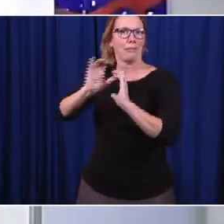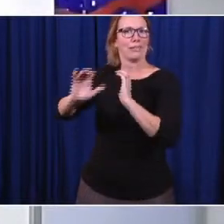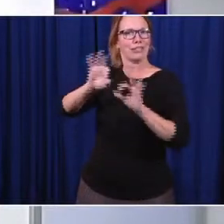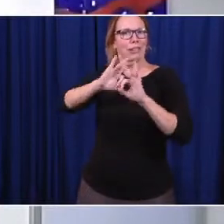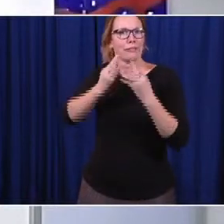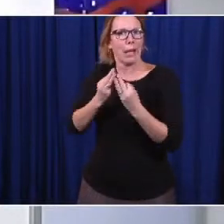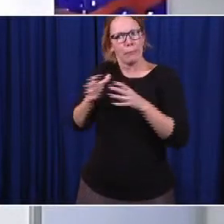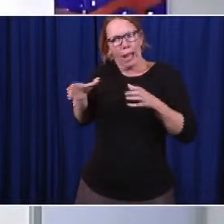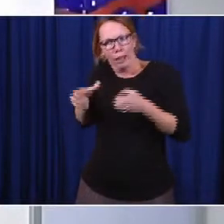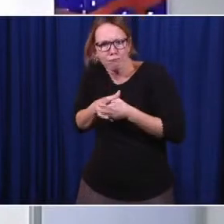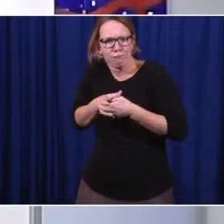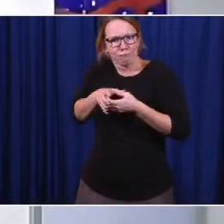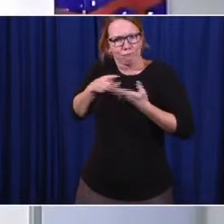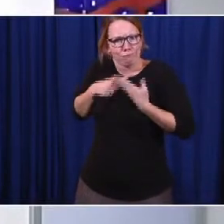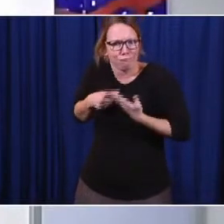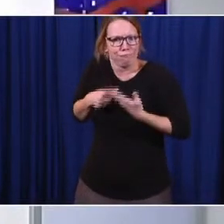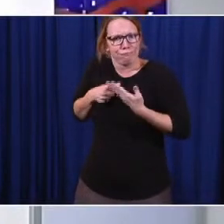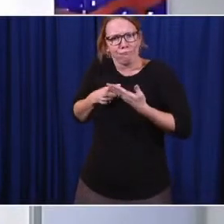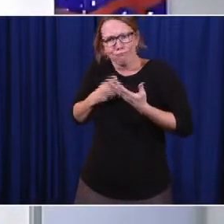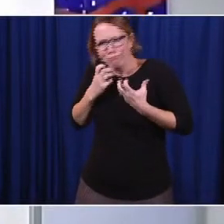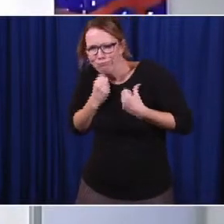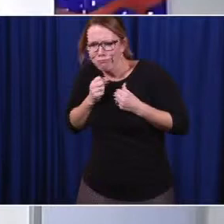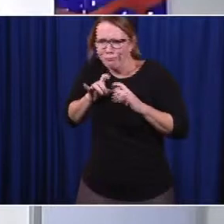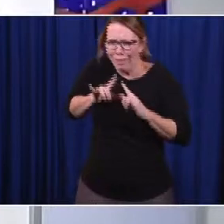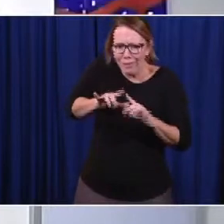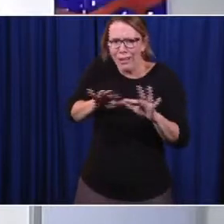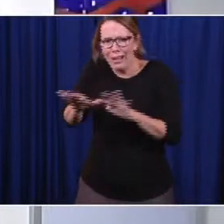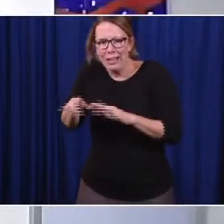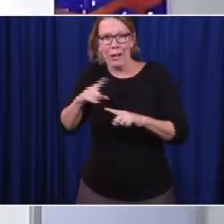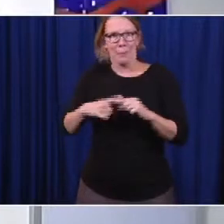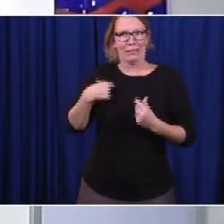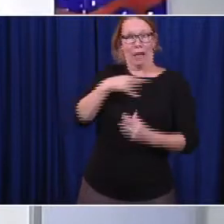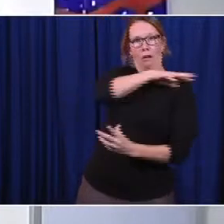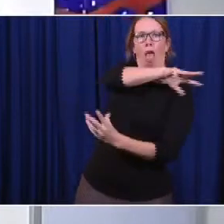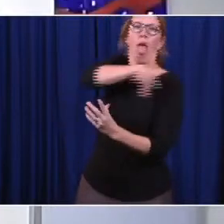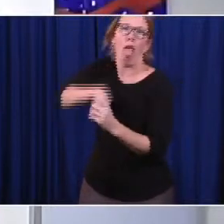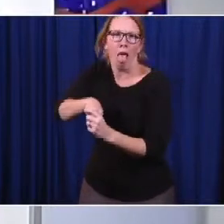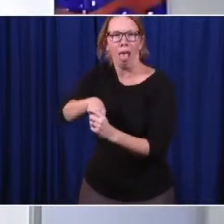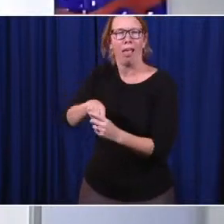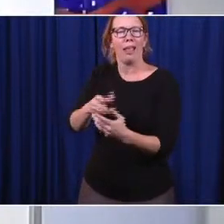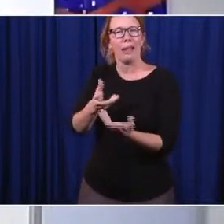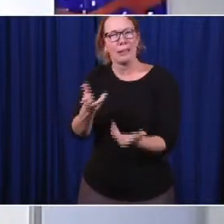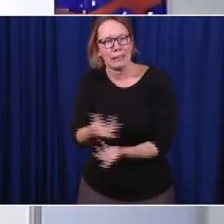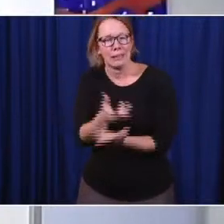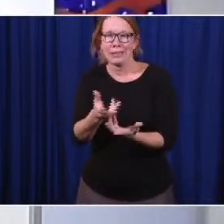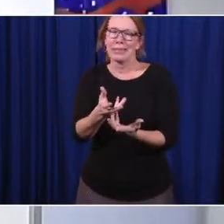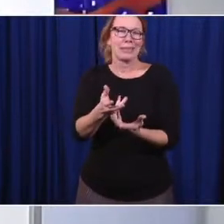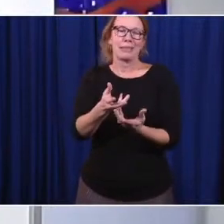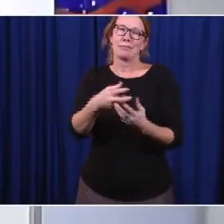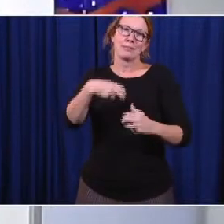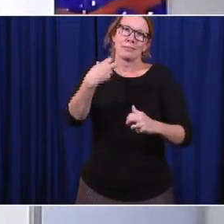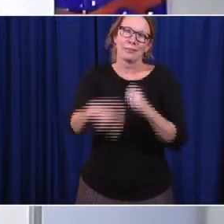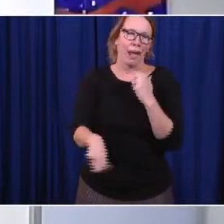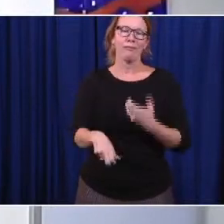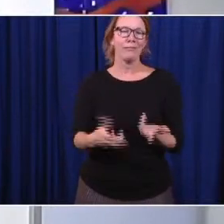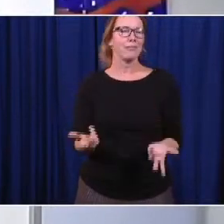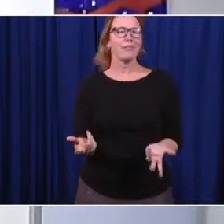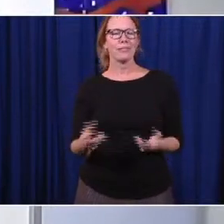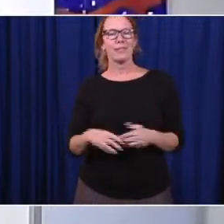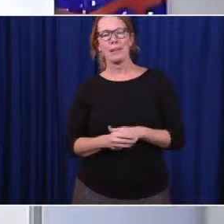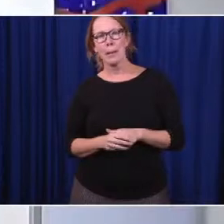ones. And, we've become a part of that, and having to experience that at that level is just really